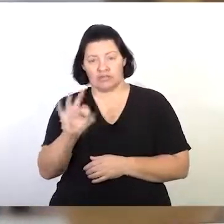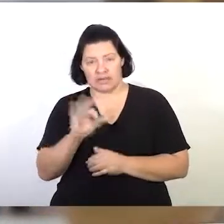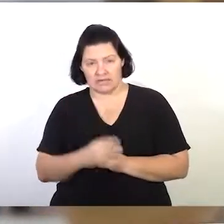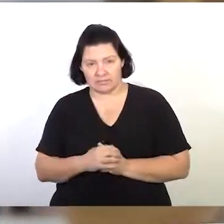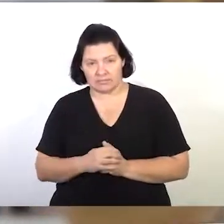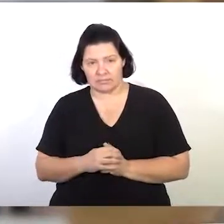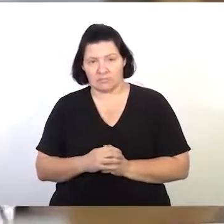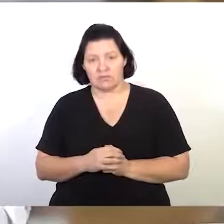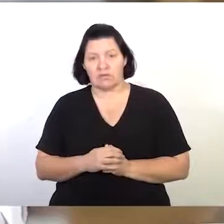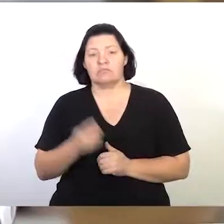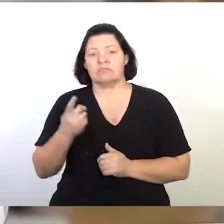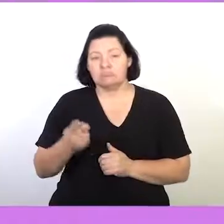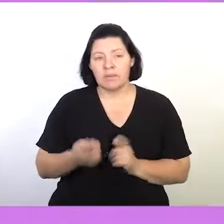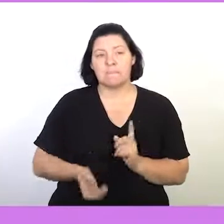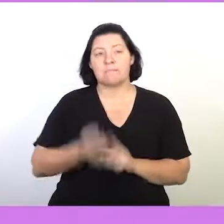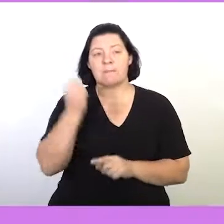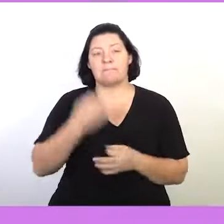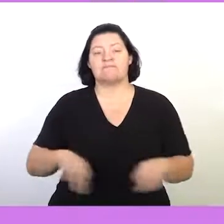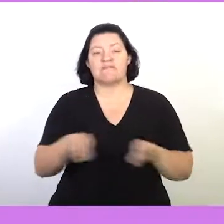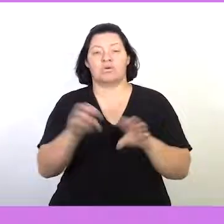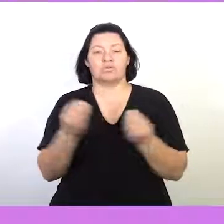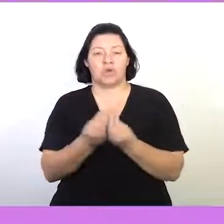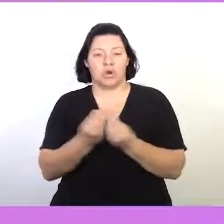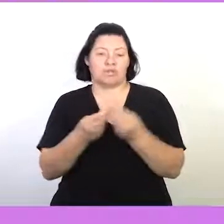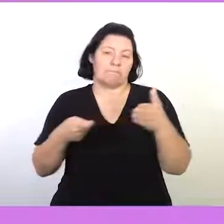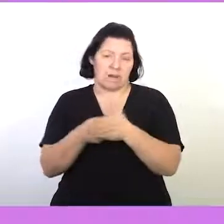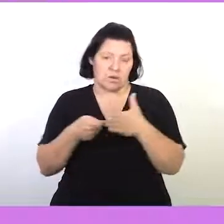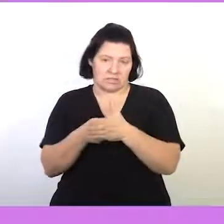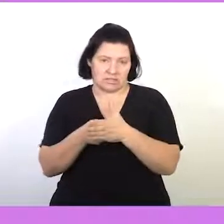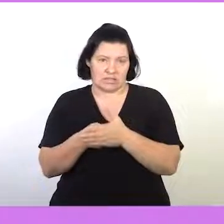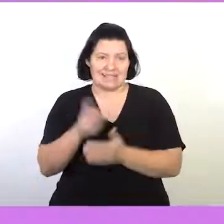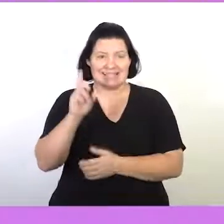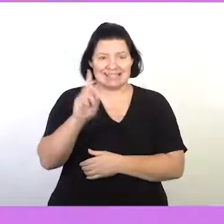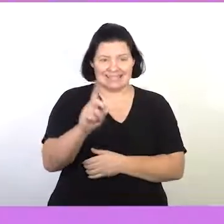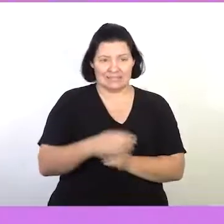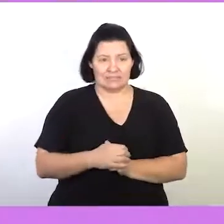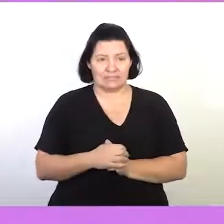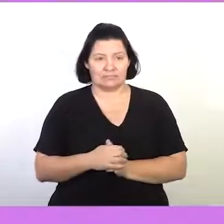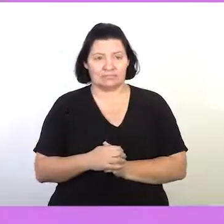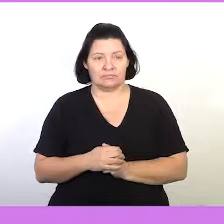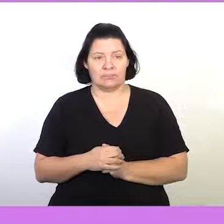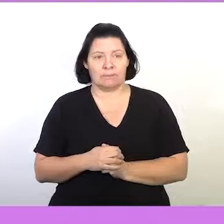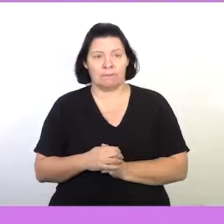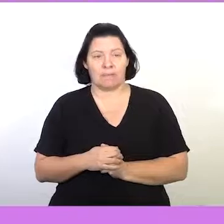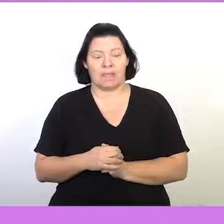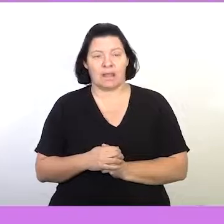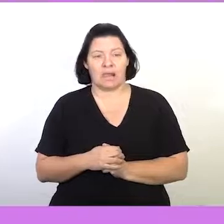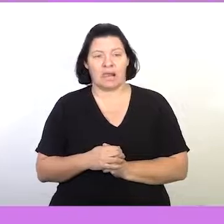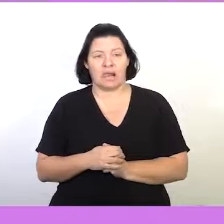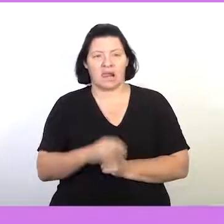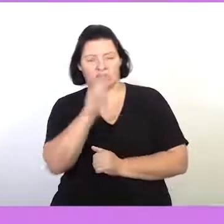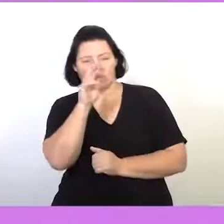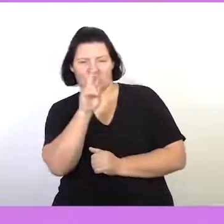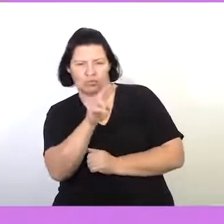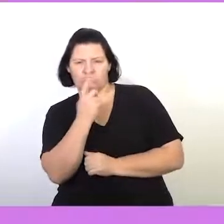number 3. It says, determine the value of stock purchase, that is D. So here is D. Right.